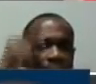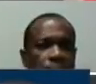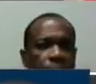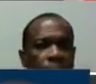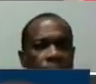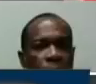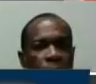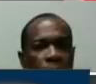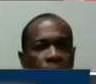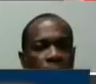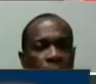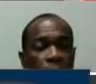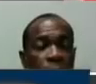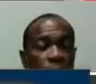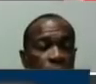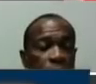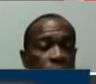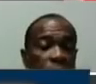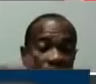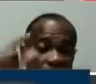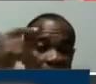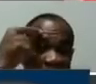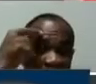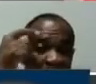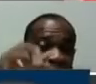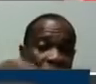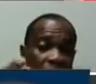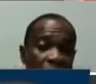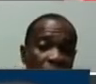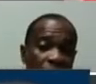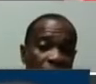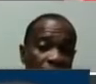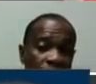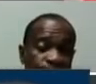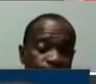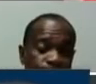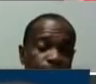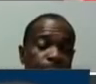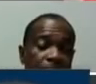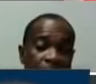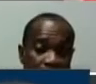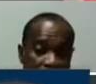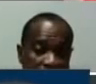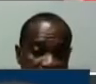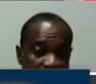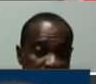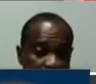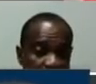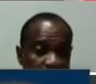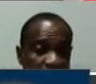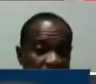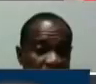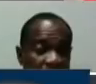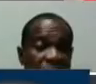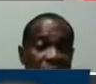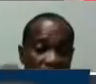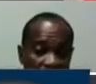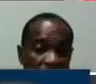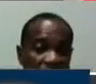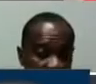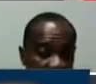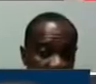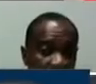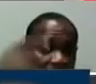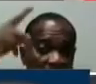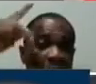jobs in the country. And of course, in situations like this, Prime Minister, as